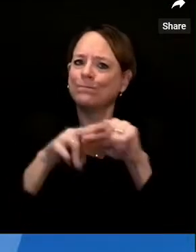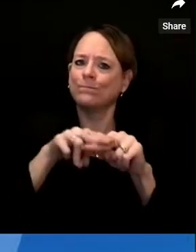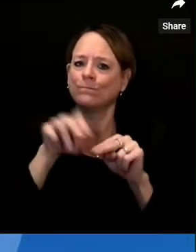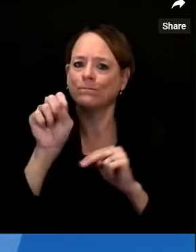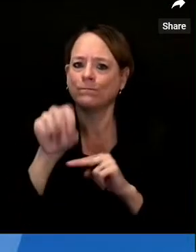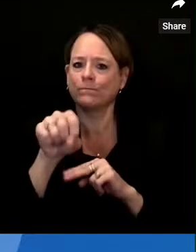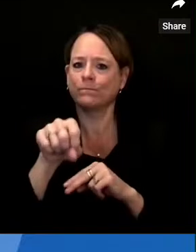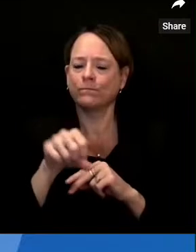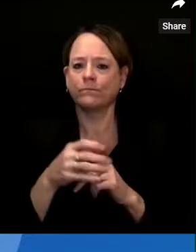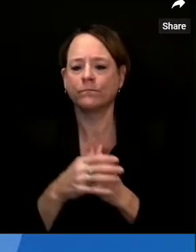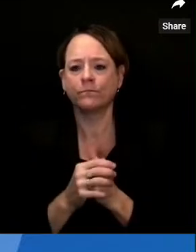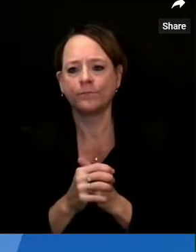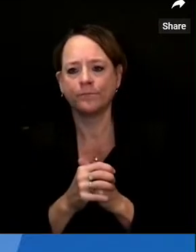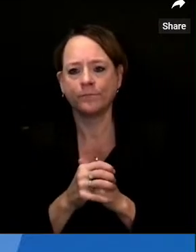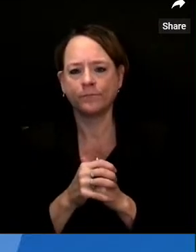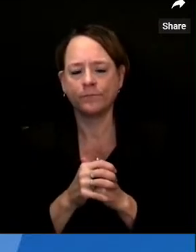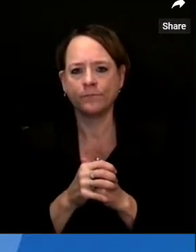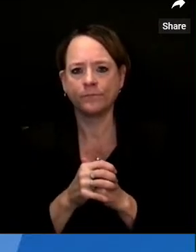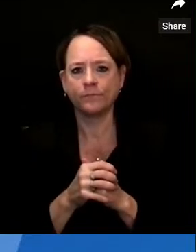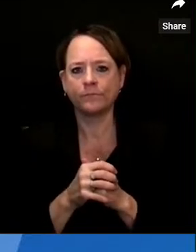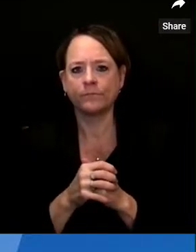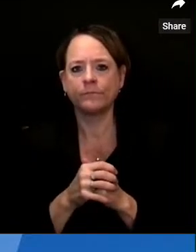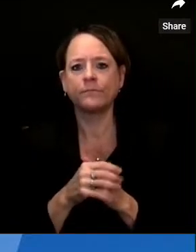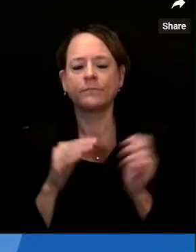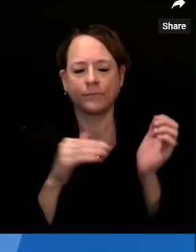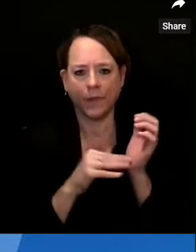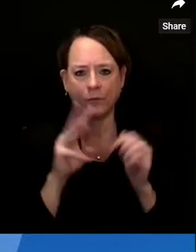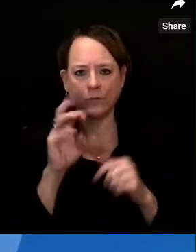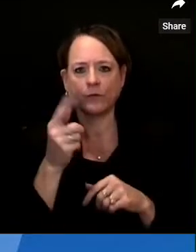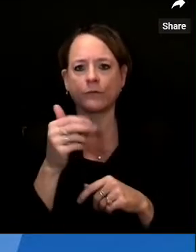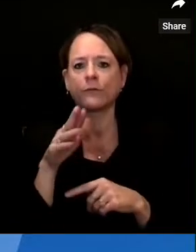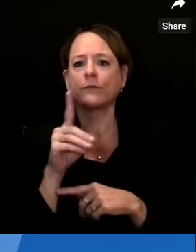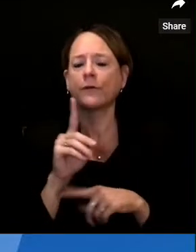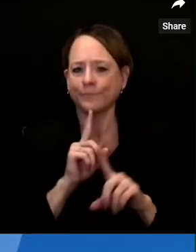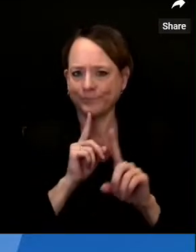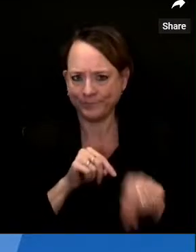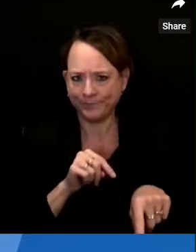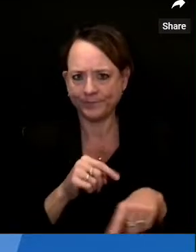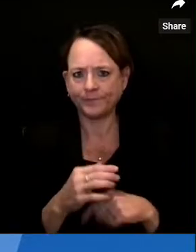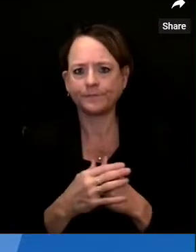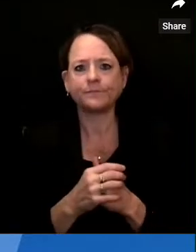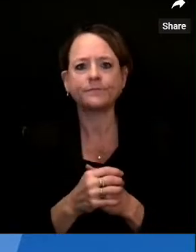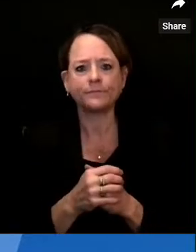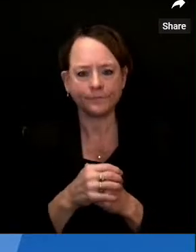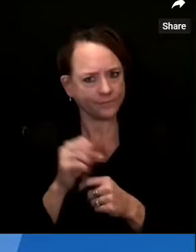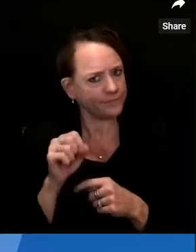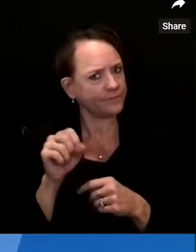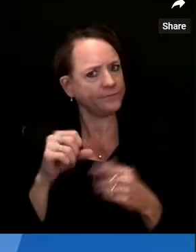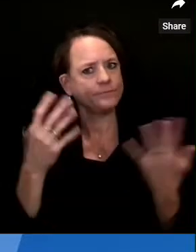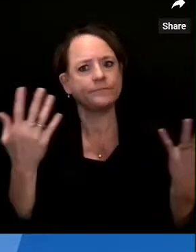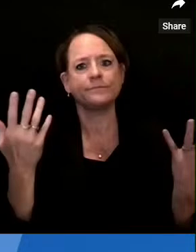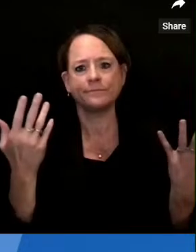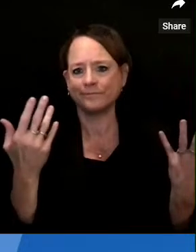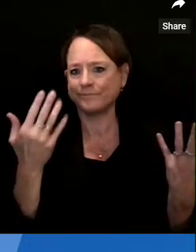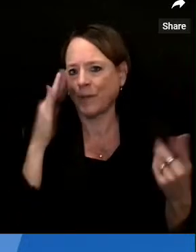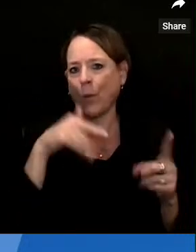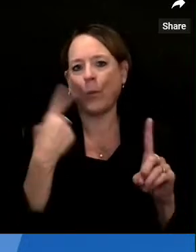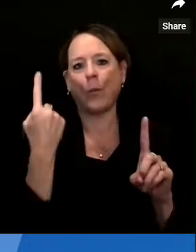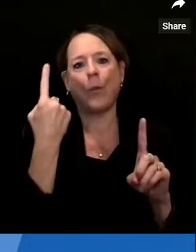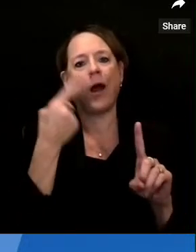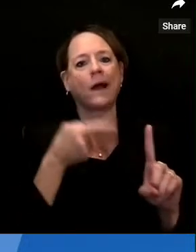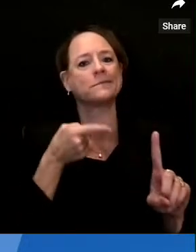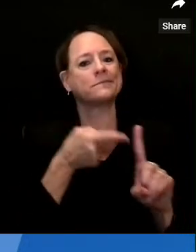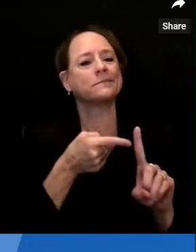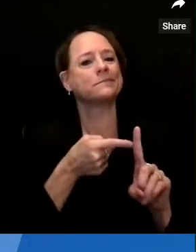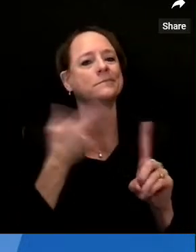an incredibly potent tool to prevent deaths from COVID-19, which is vaccination, and that's been shown